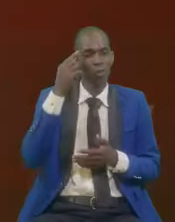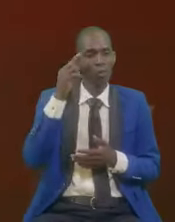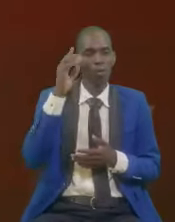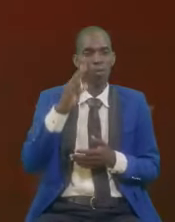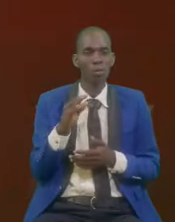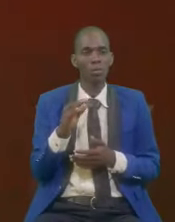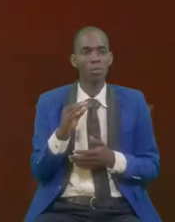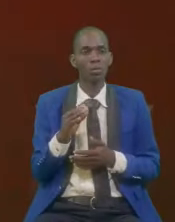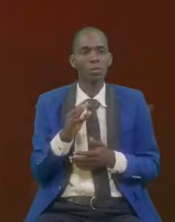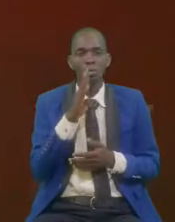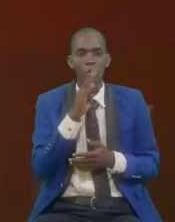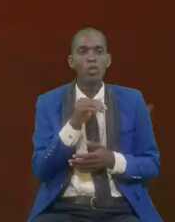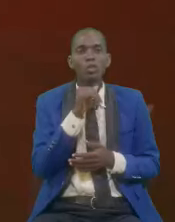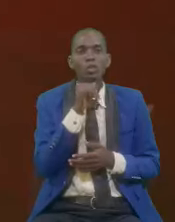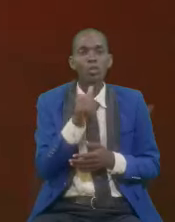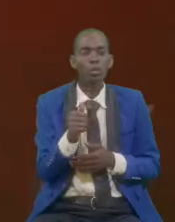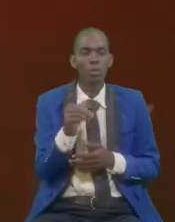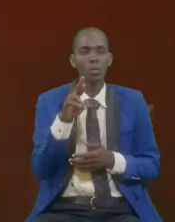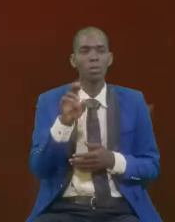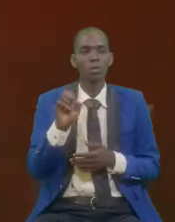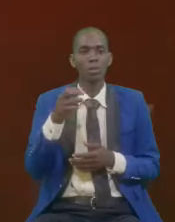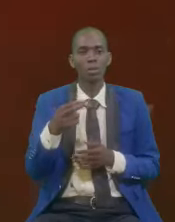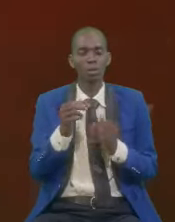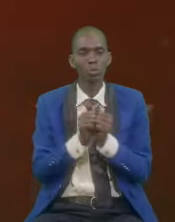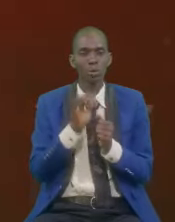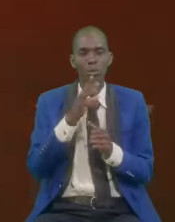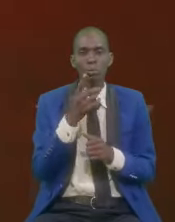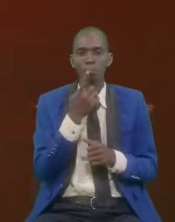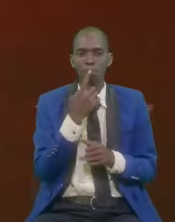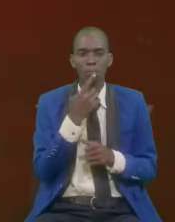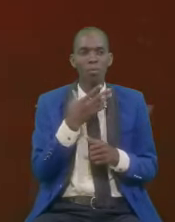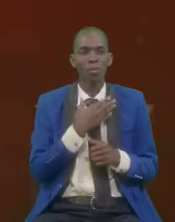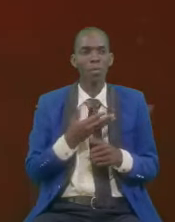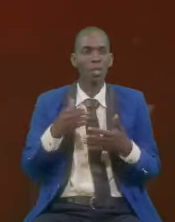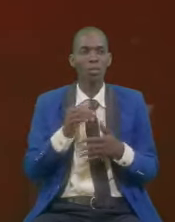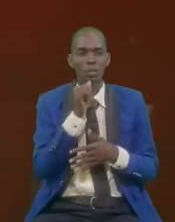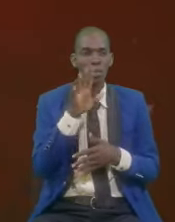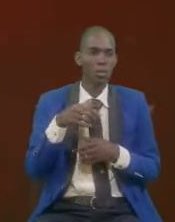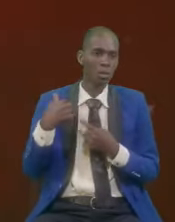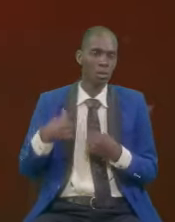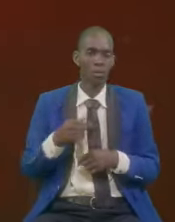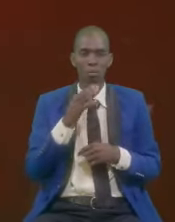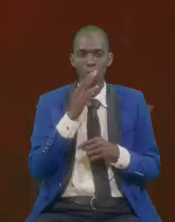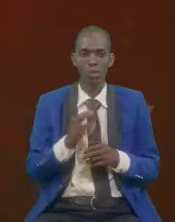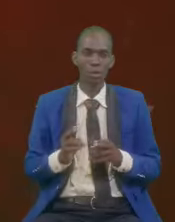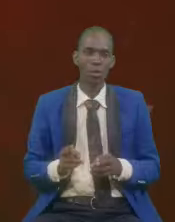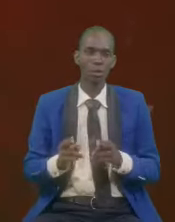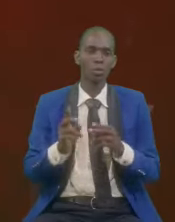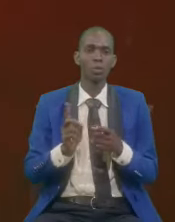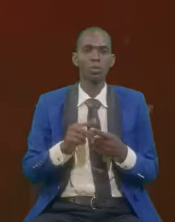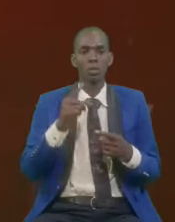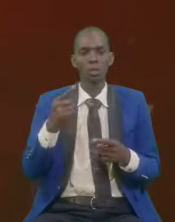rash with thy mouth, and let not thine heart be hasty to